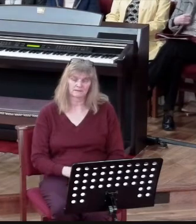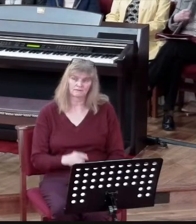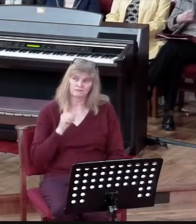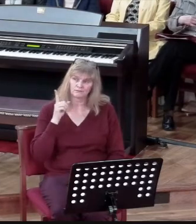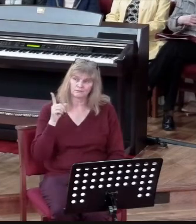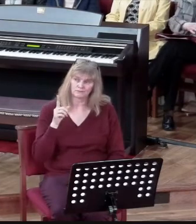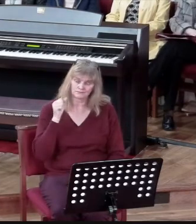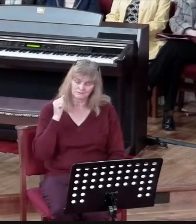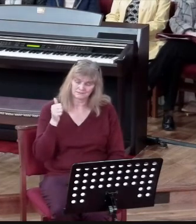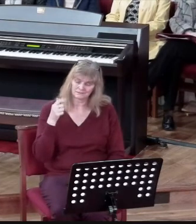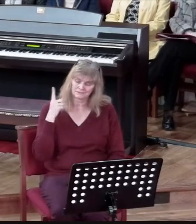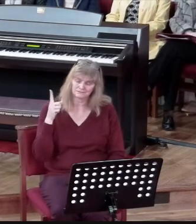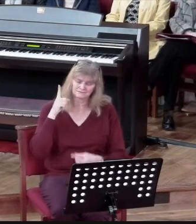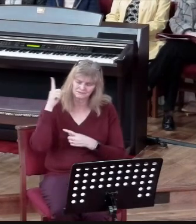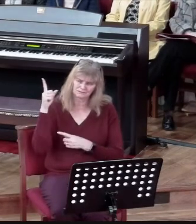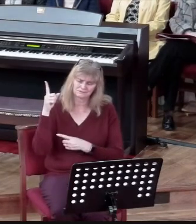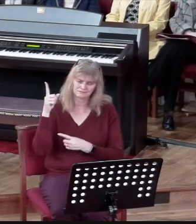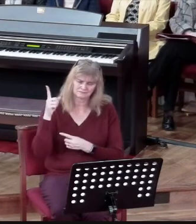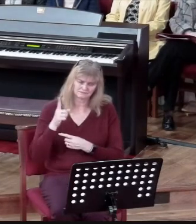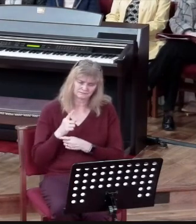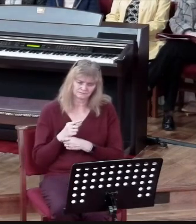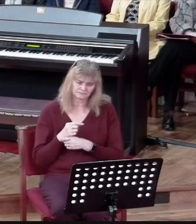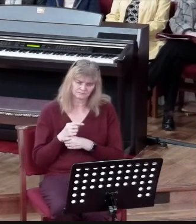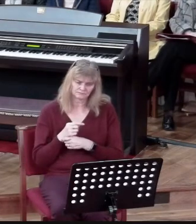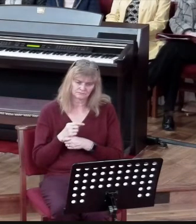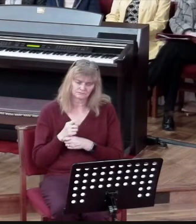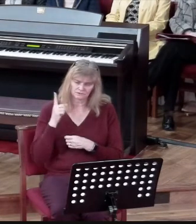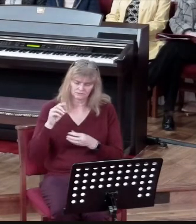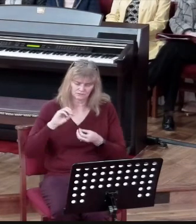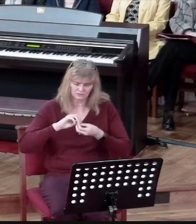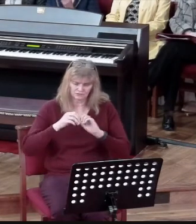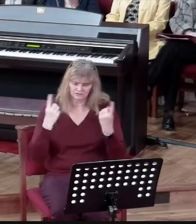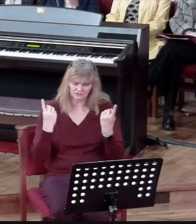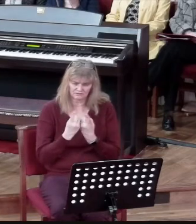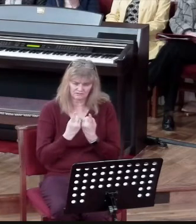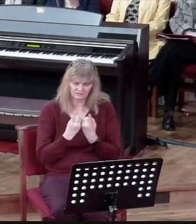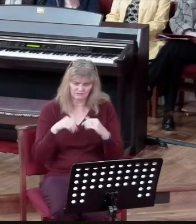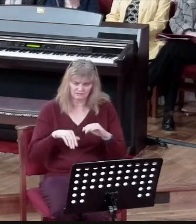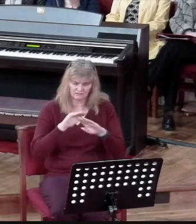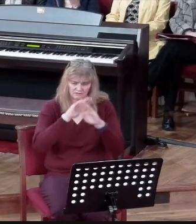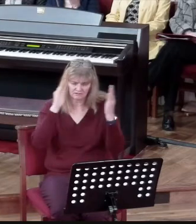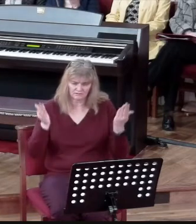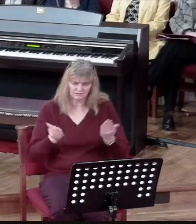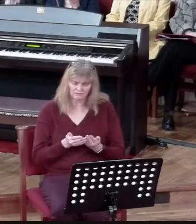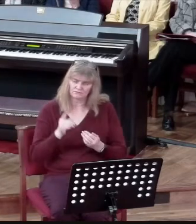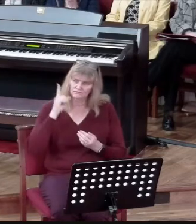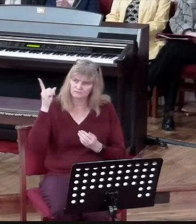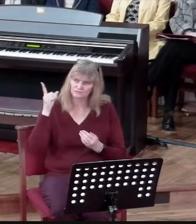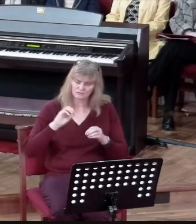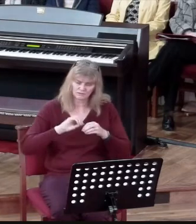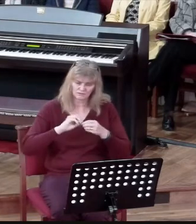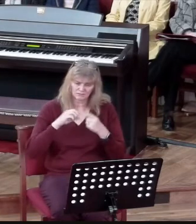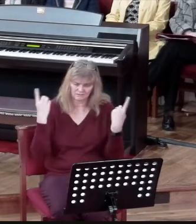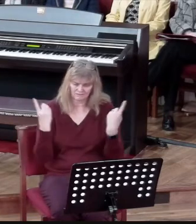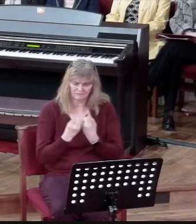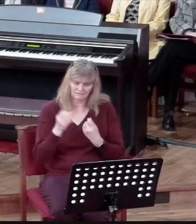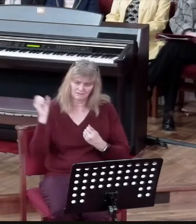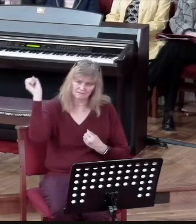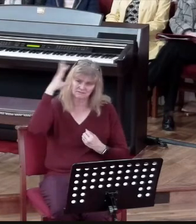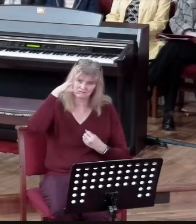Almighty and eternal God, God of creation, the God who made the stars